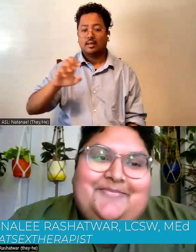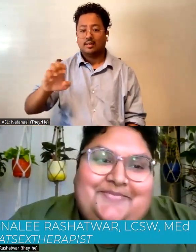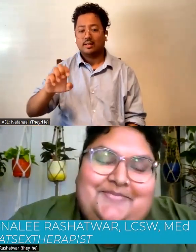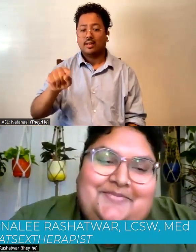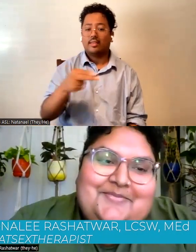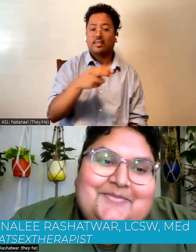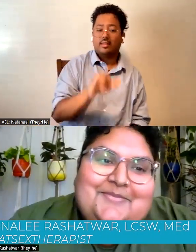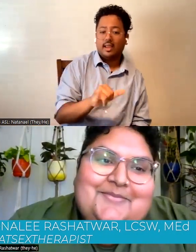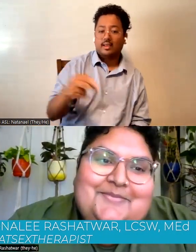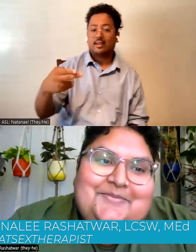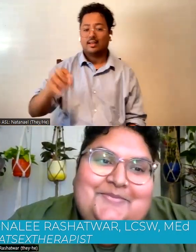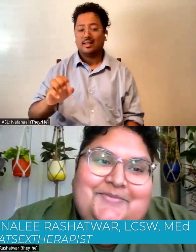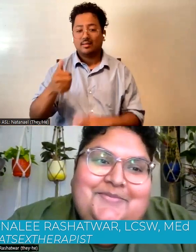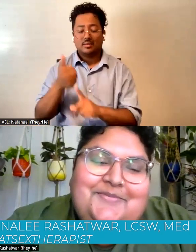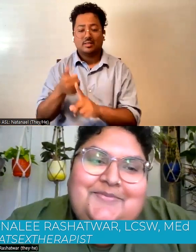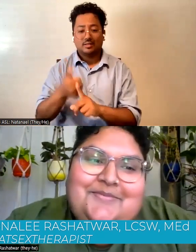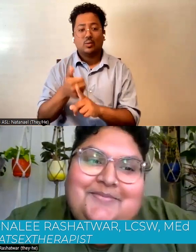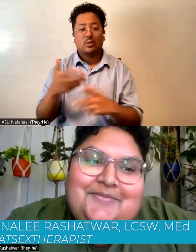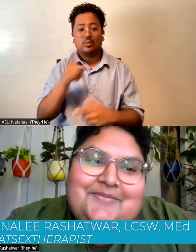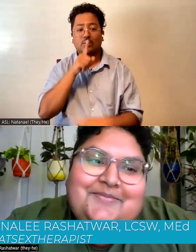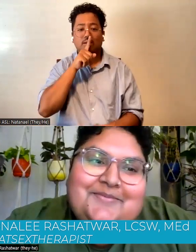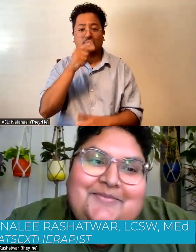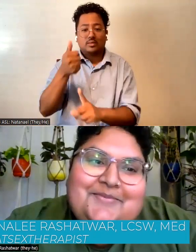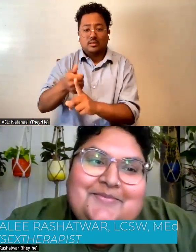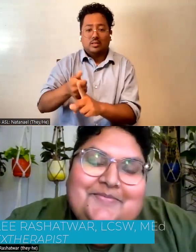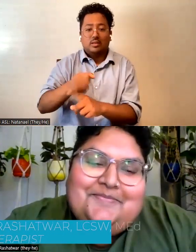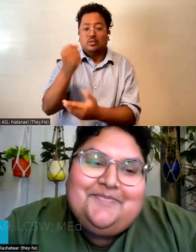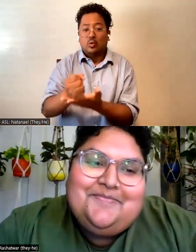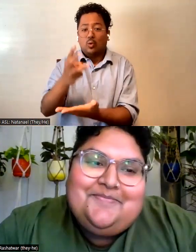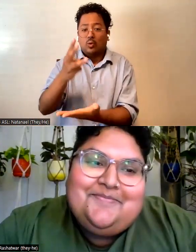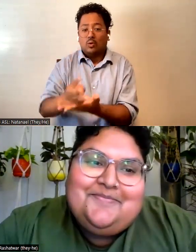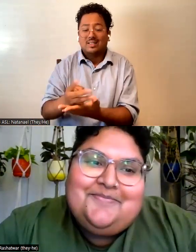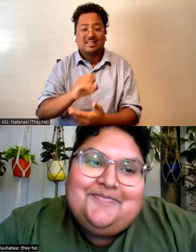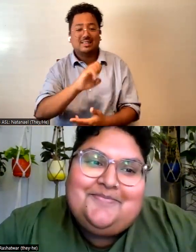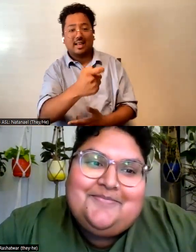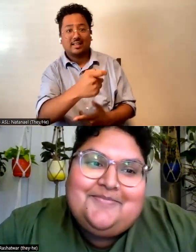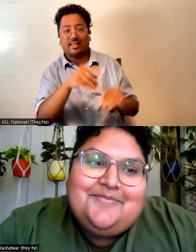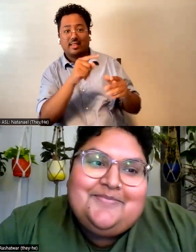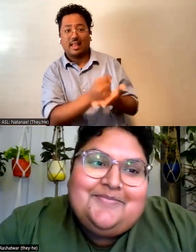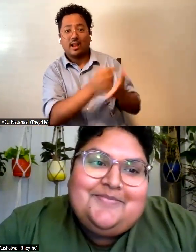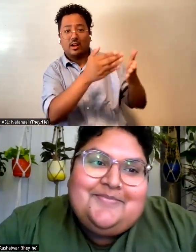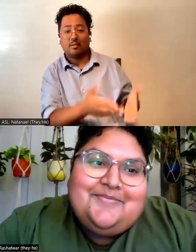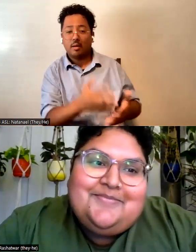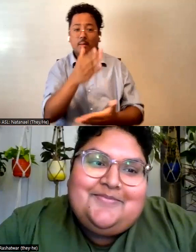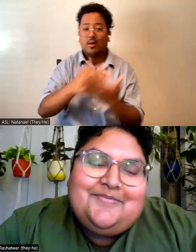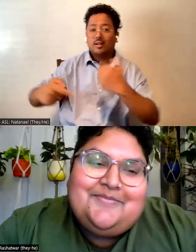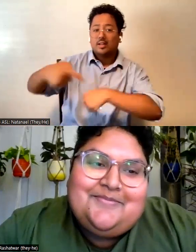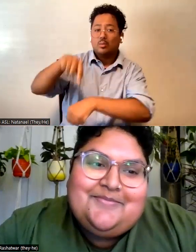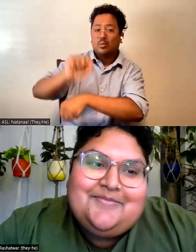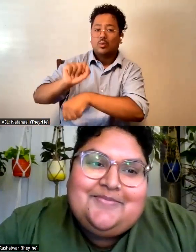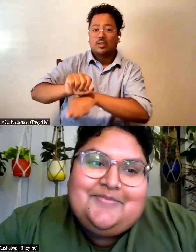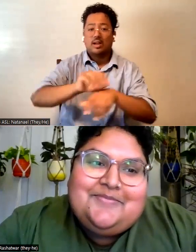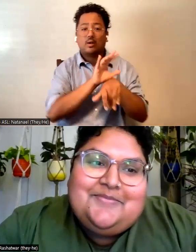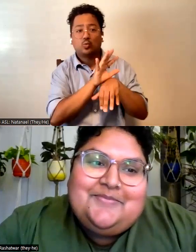LCSW MED, who is an award-winning clinical social worker, sex therapist, adjunct lecturer, and grassroots